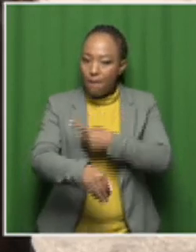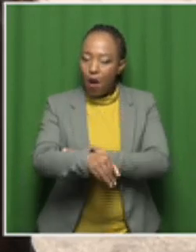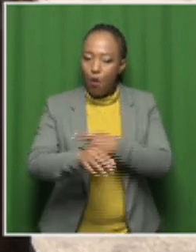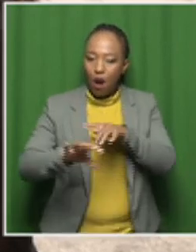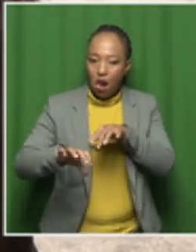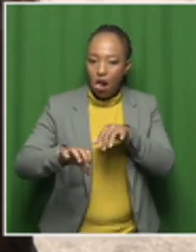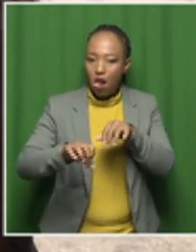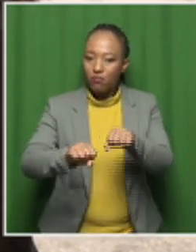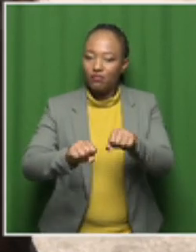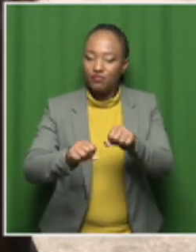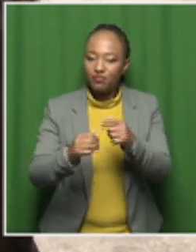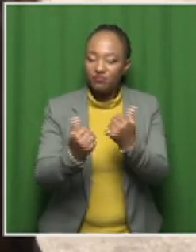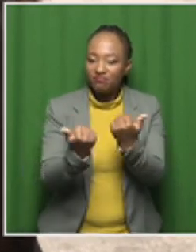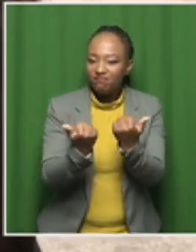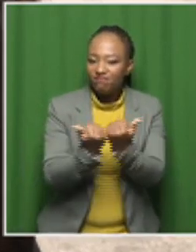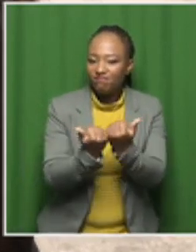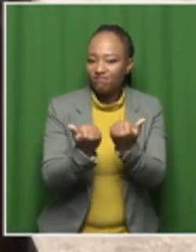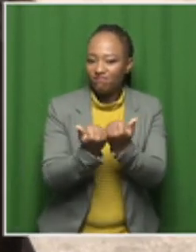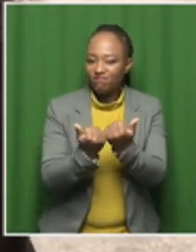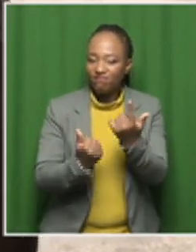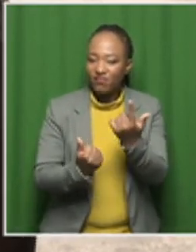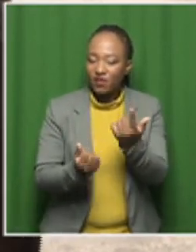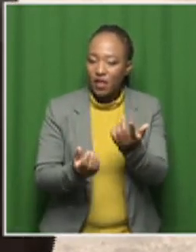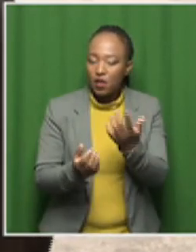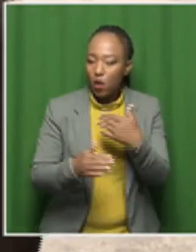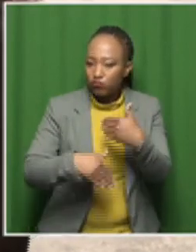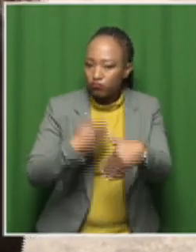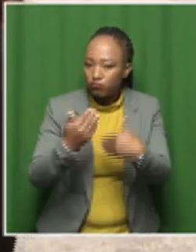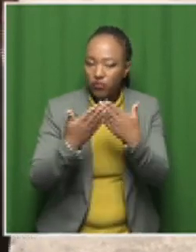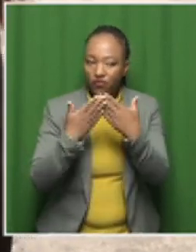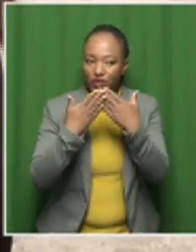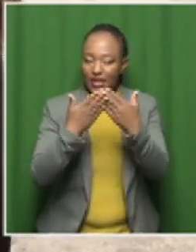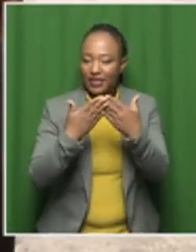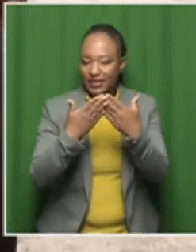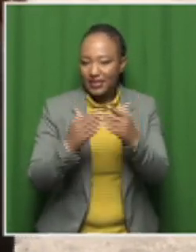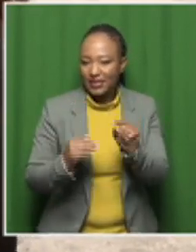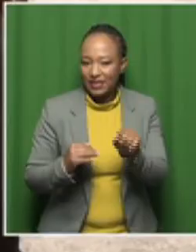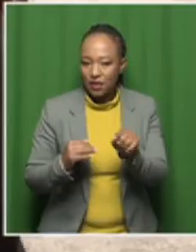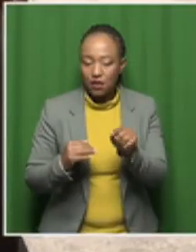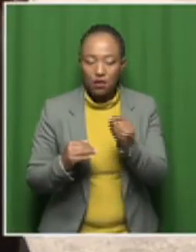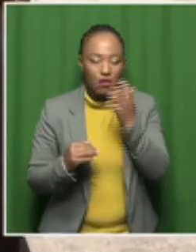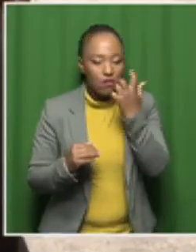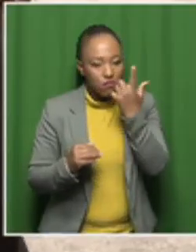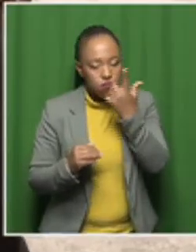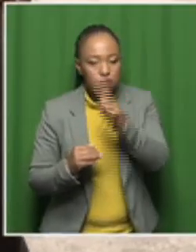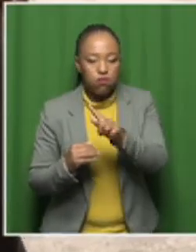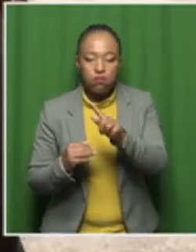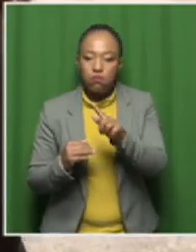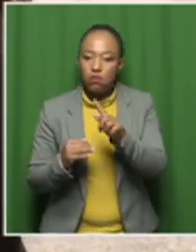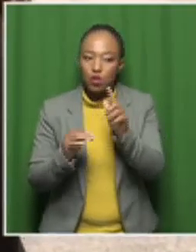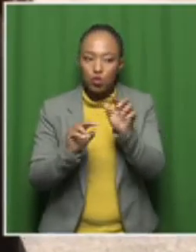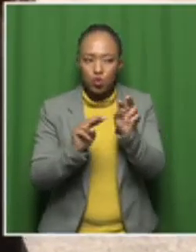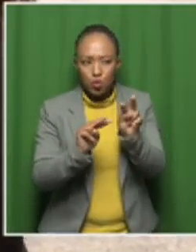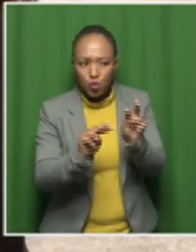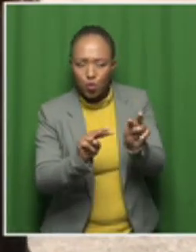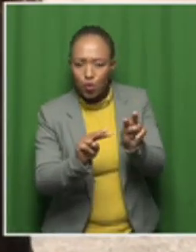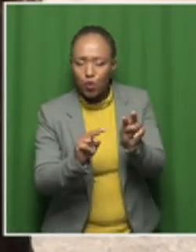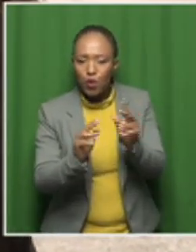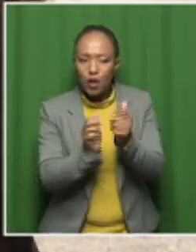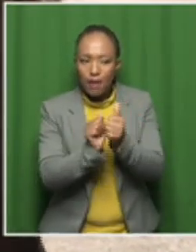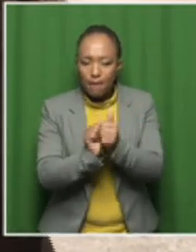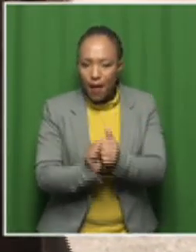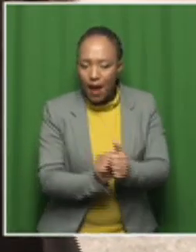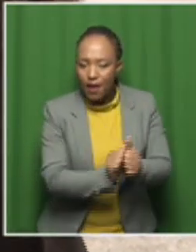the scholarships and the journey that they want to go on. And it's really beautiful to watch how the partnerships